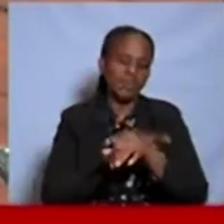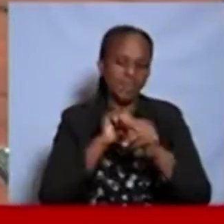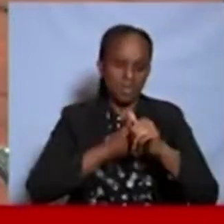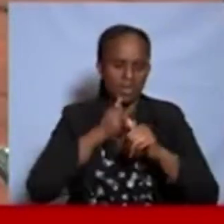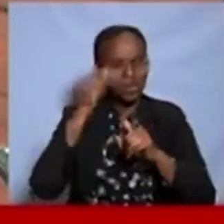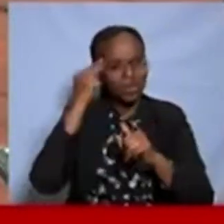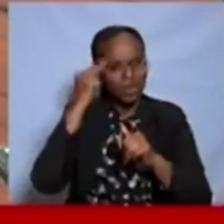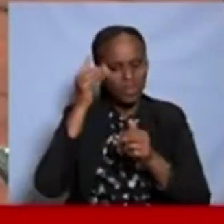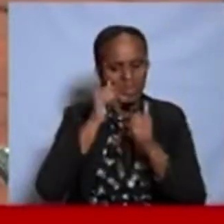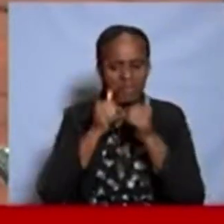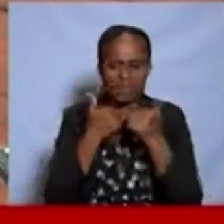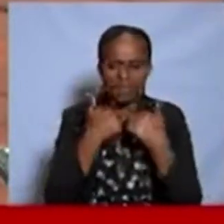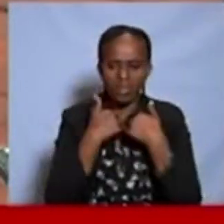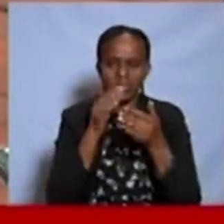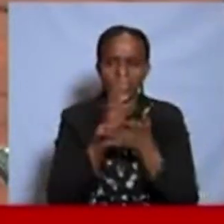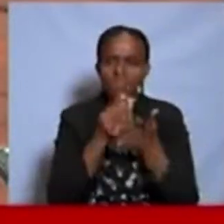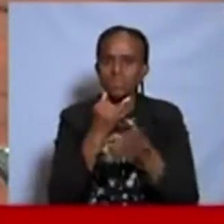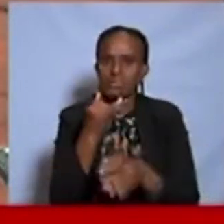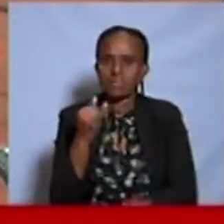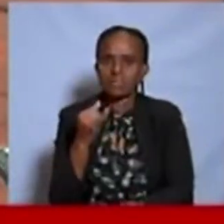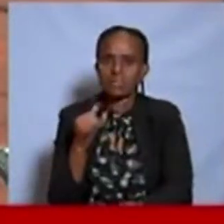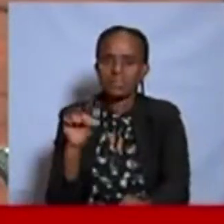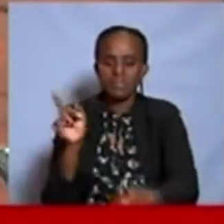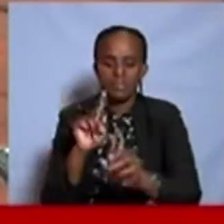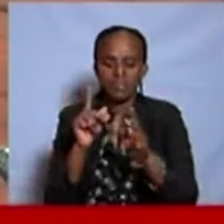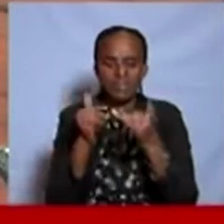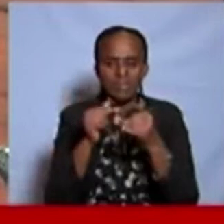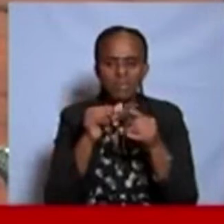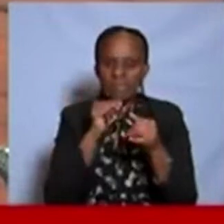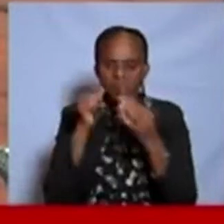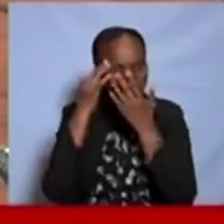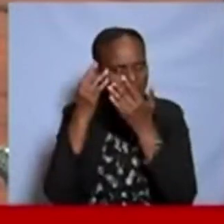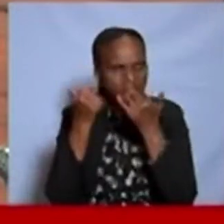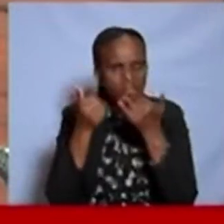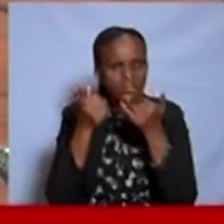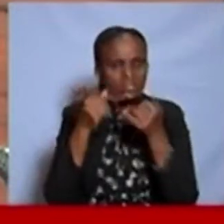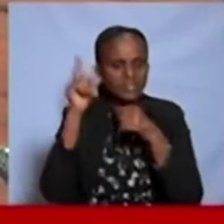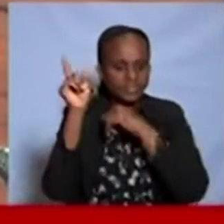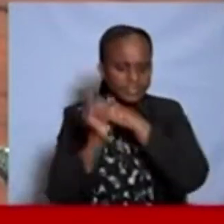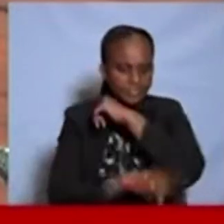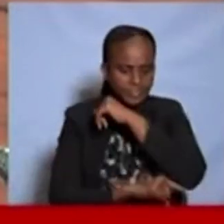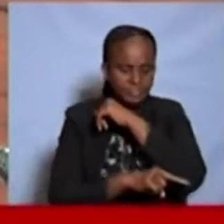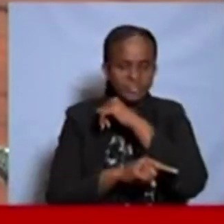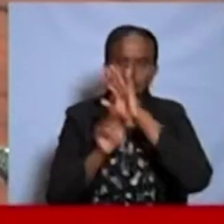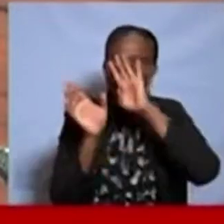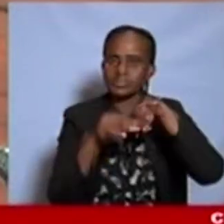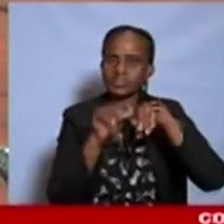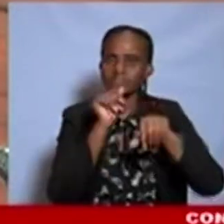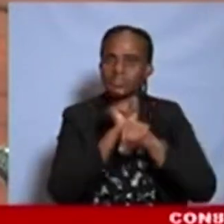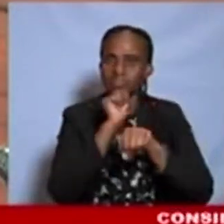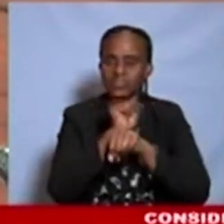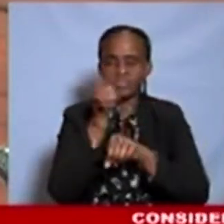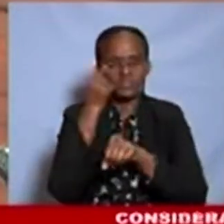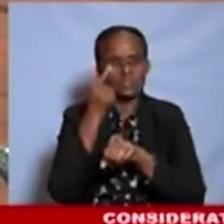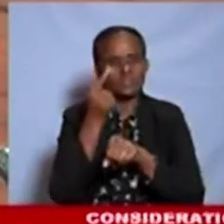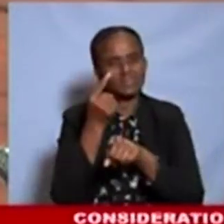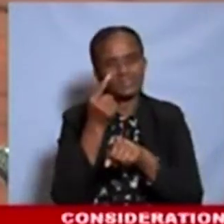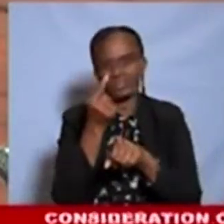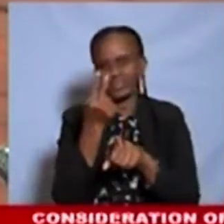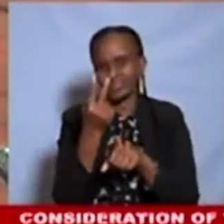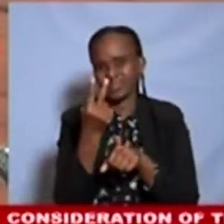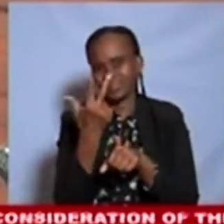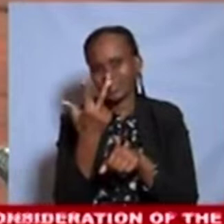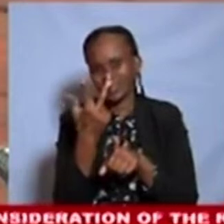we know, because there are certain issues where you don't expect to charge if somebody absconded work for more than